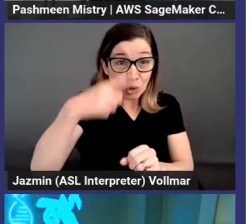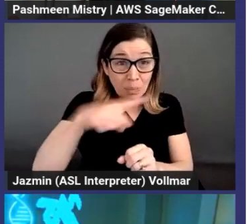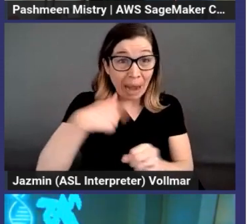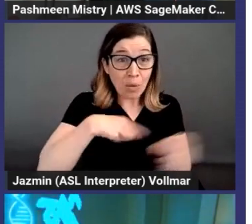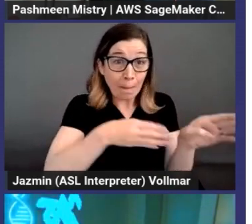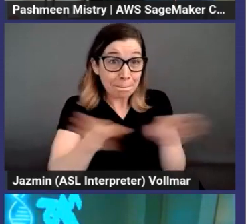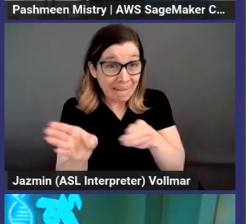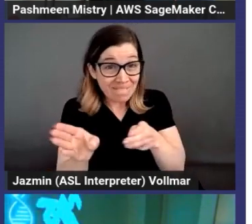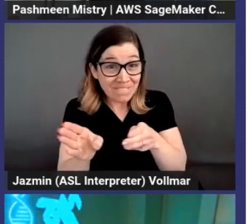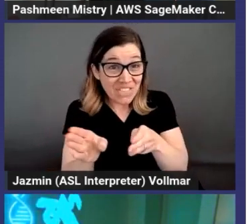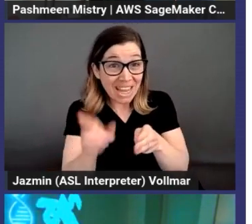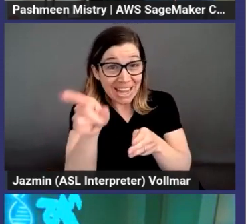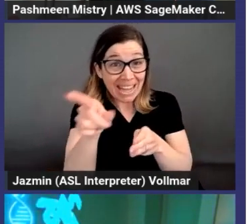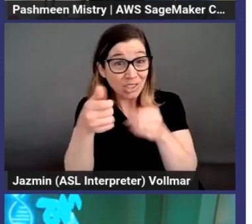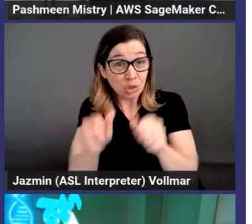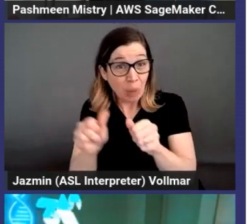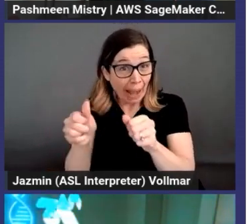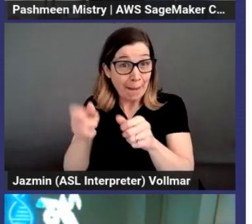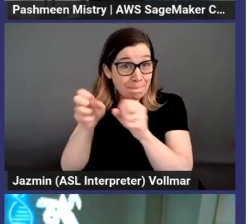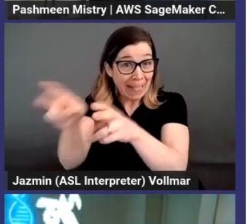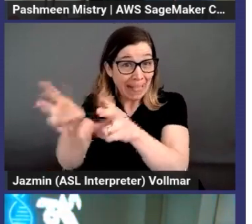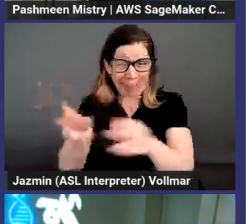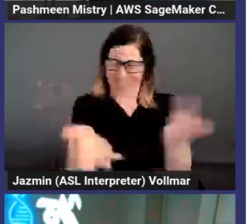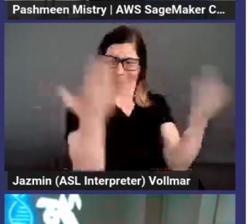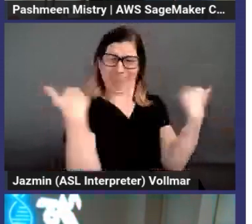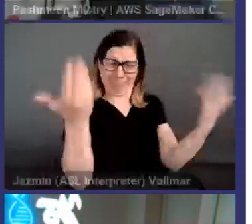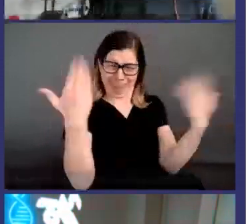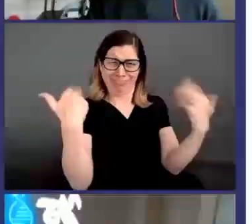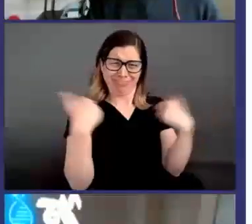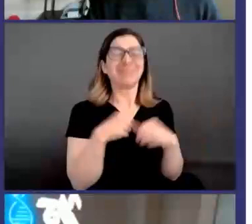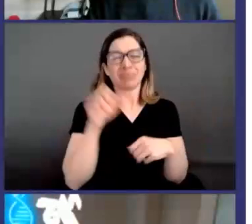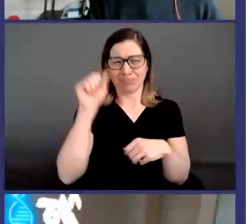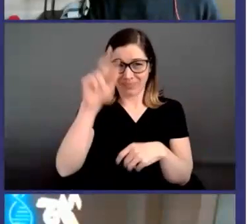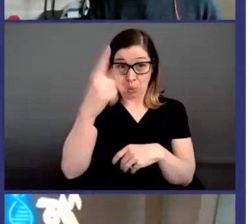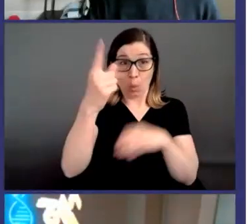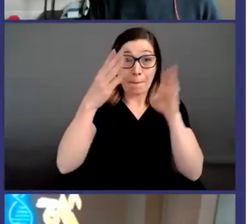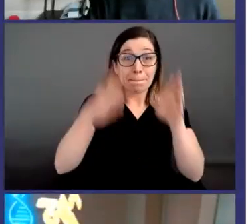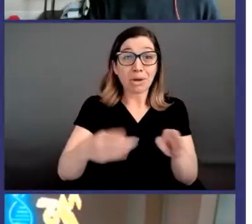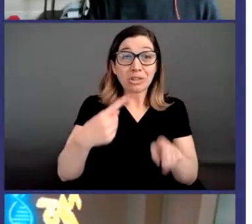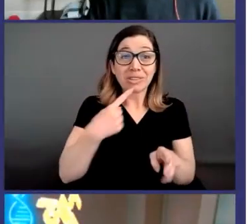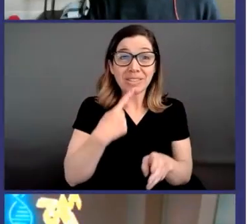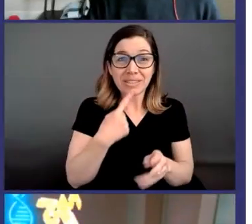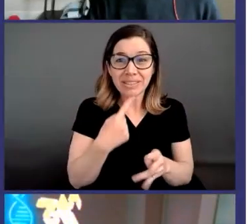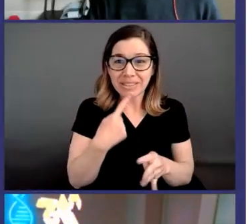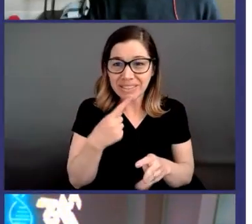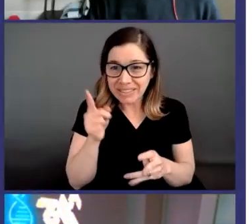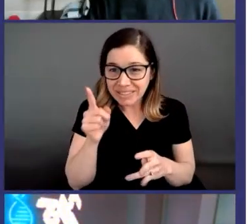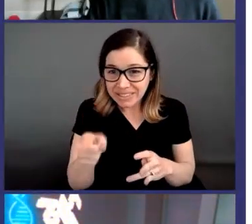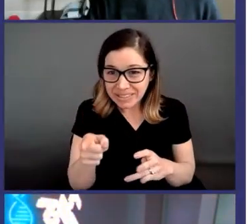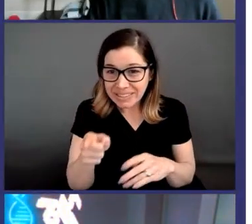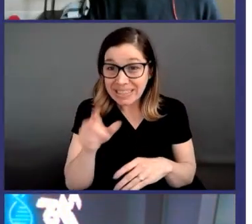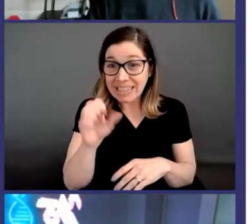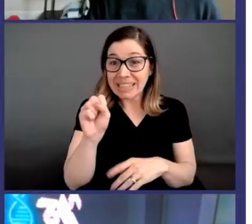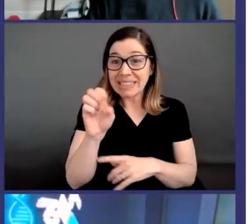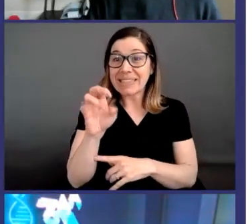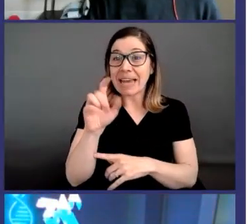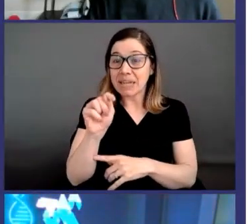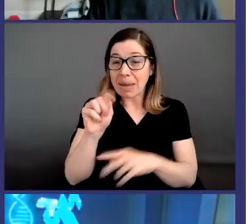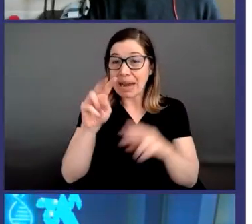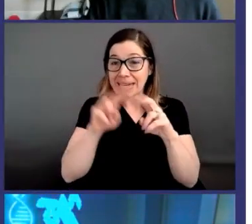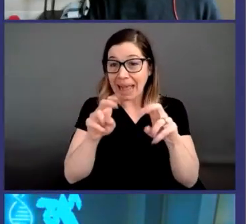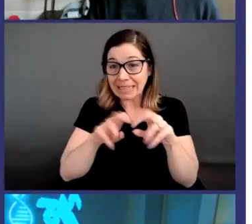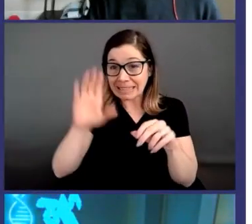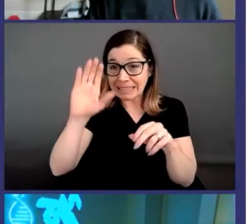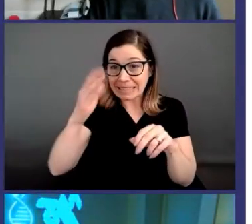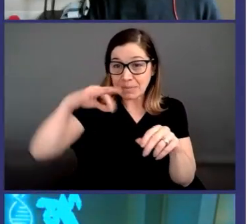real quick and plug something in? Let's do it. Okay, so one person said, I'm gonna pull it up here on the screen. Sentiment analysis seems quite useful